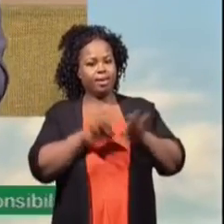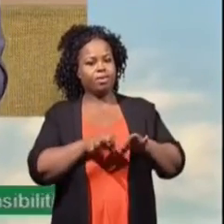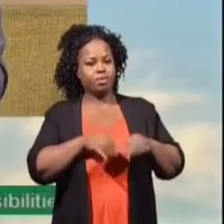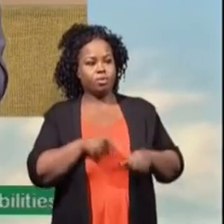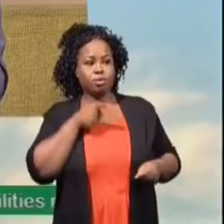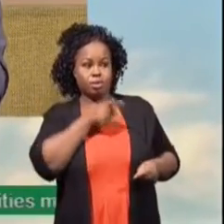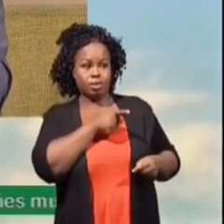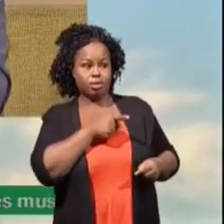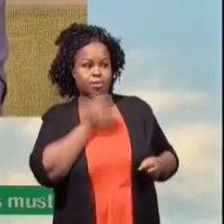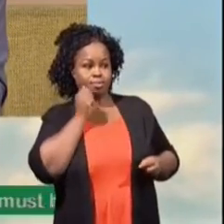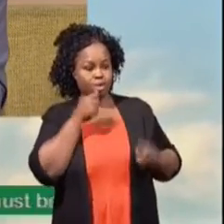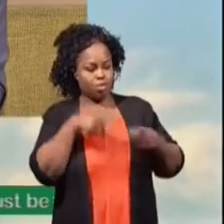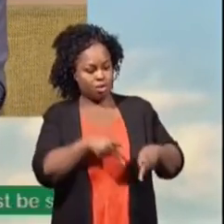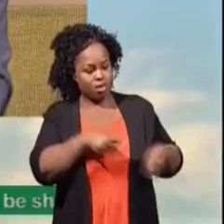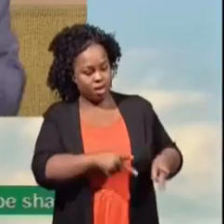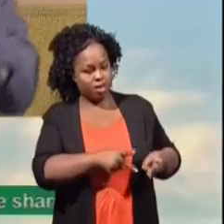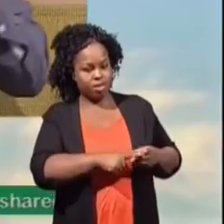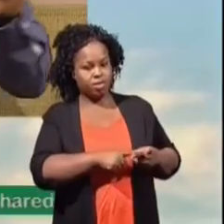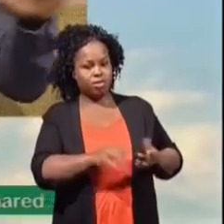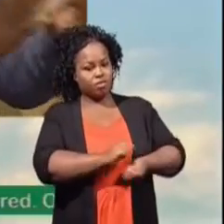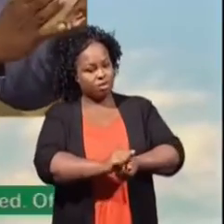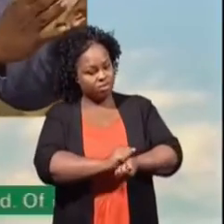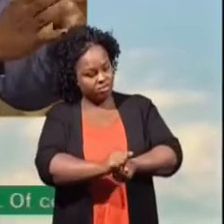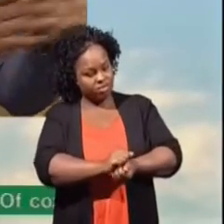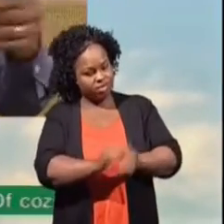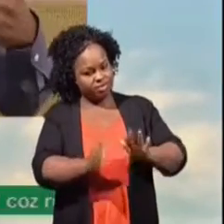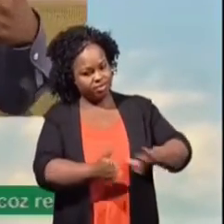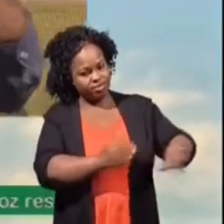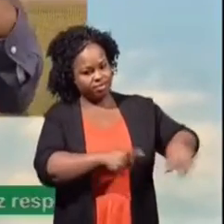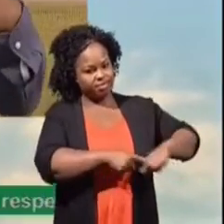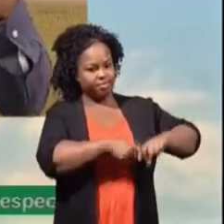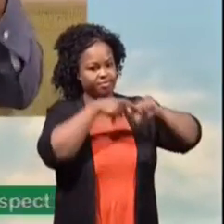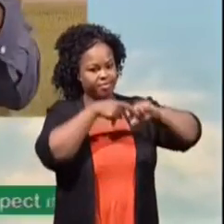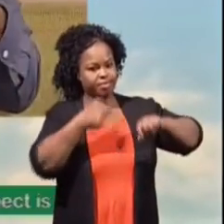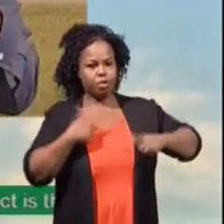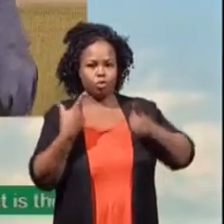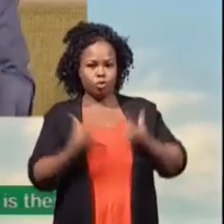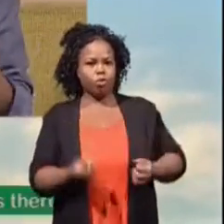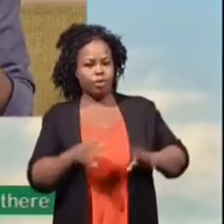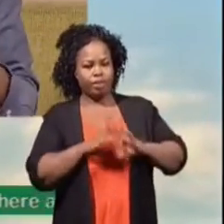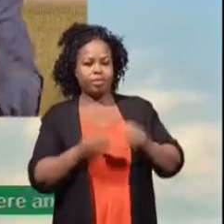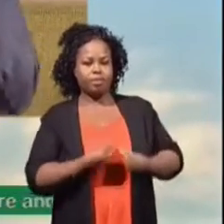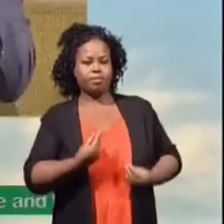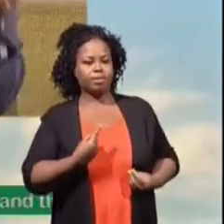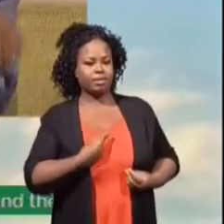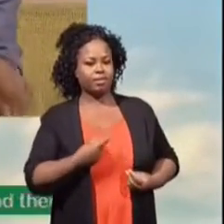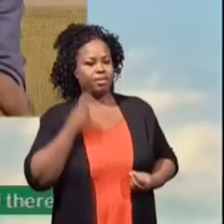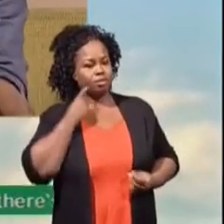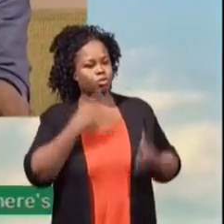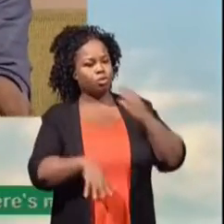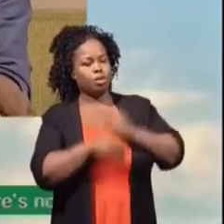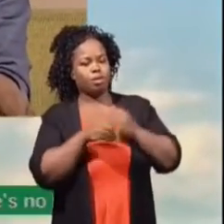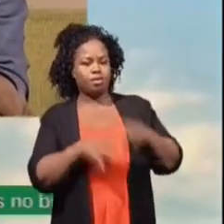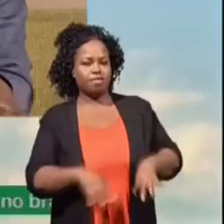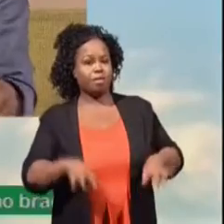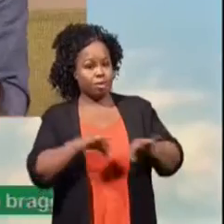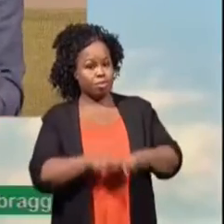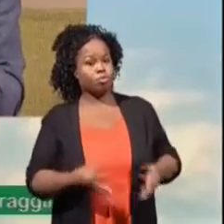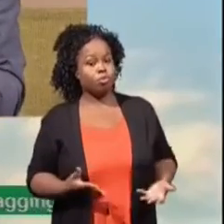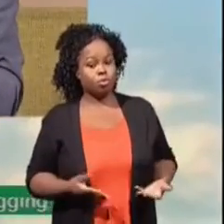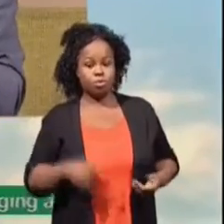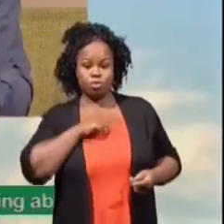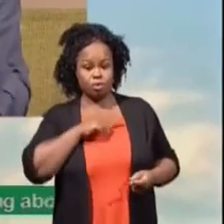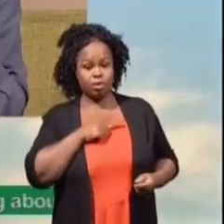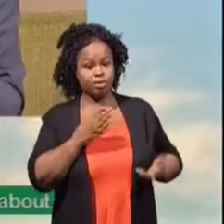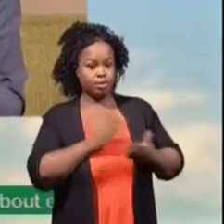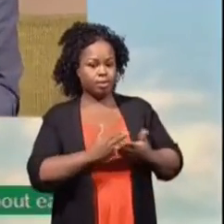value like I, lo baba wengati loyan, nalo mama wawashin, atisba yegise kancane ngizenze mina lezi zinto so that I'll add that value